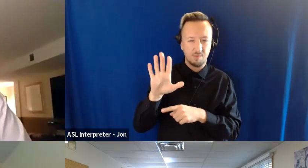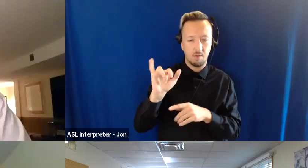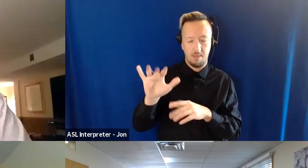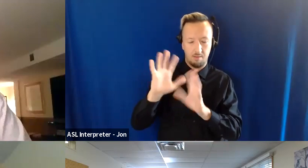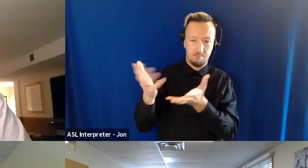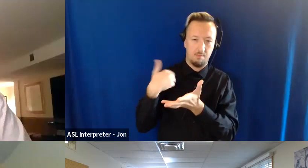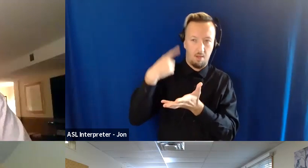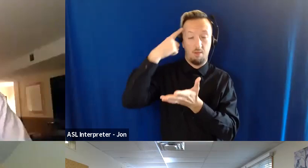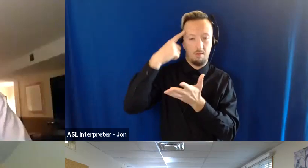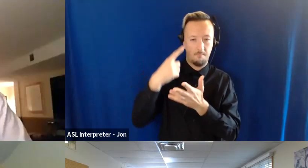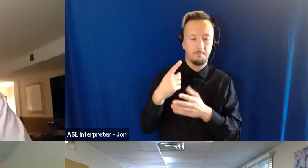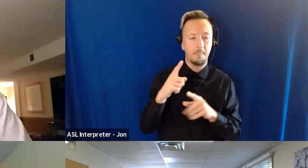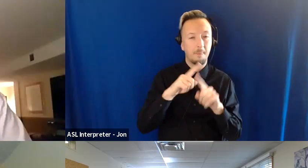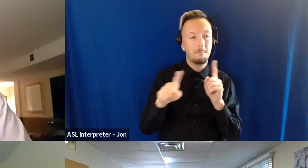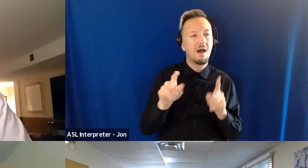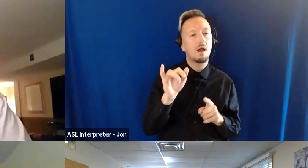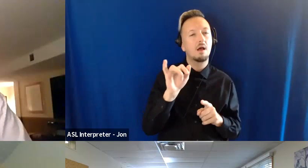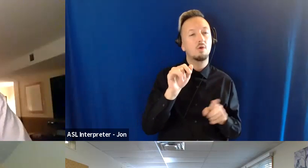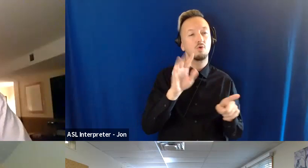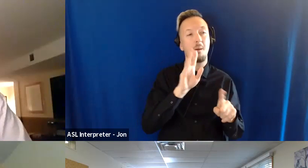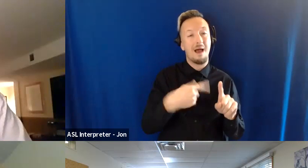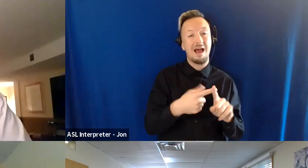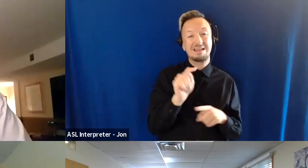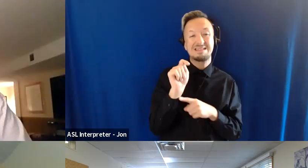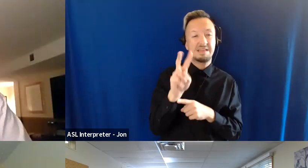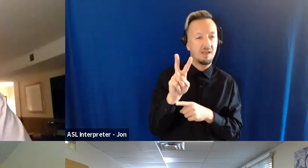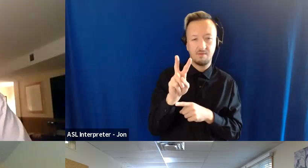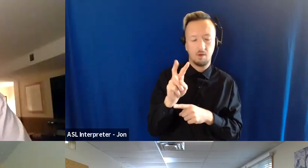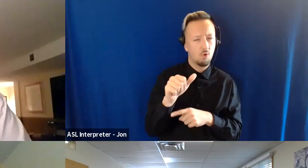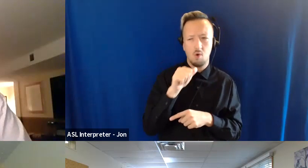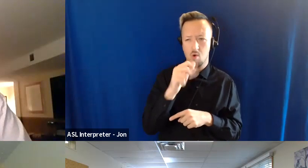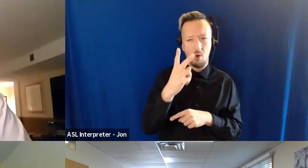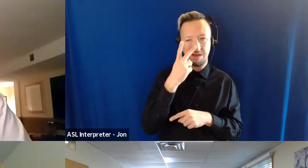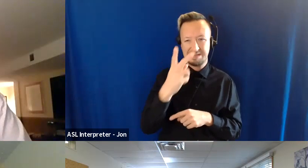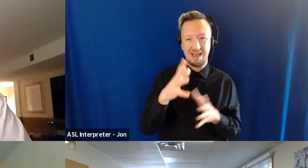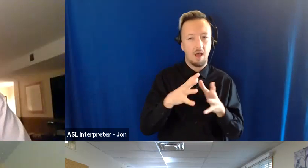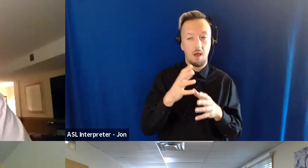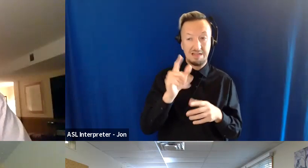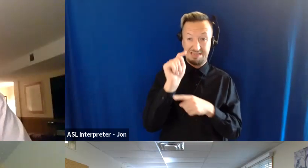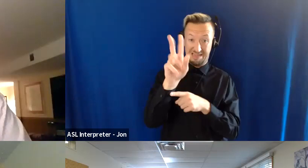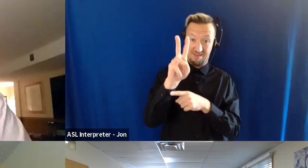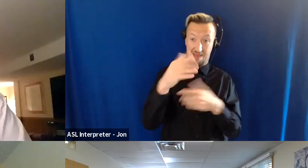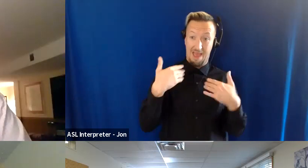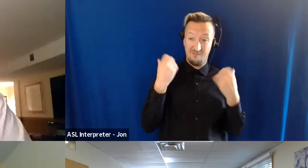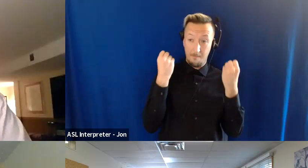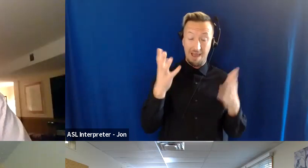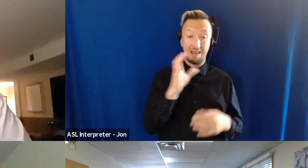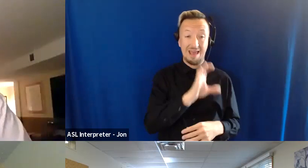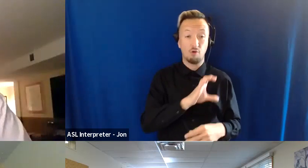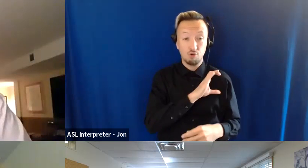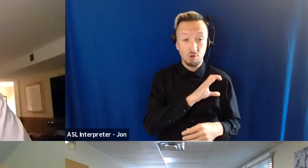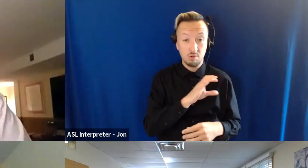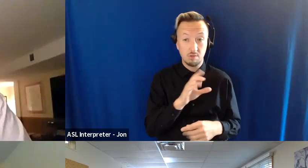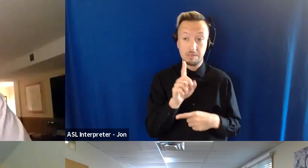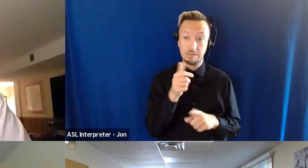but also regarding TV, I really don't see a lot of disabled characters on TV. And even though I see